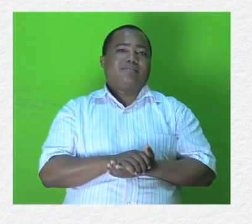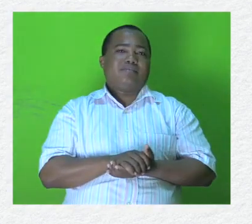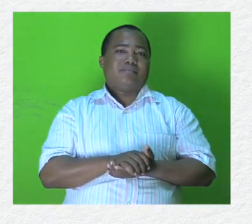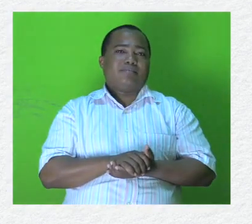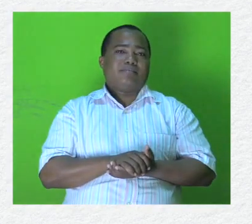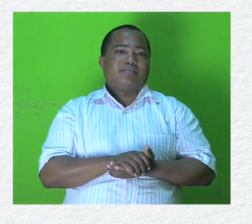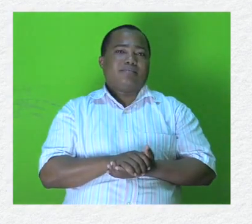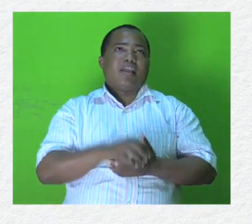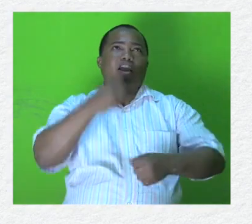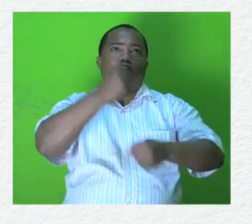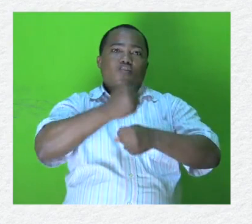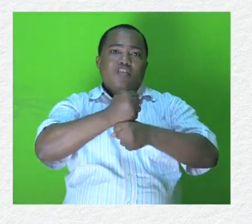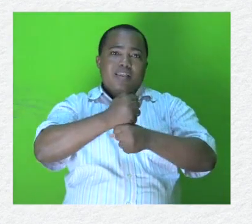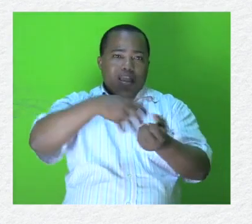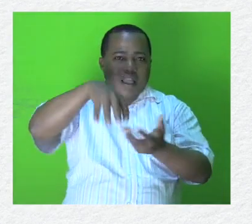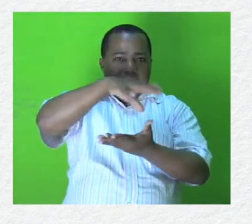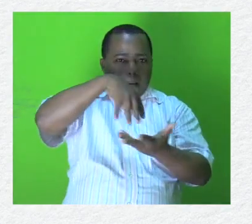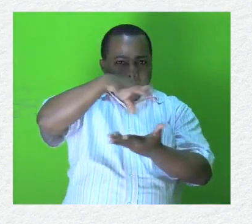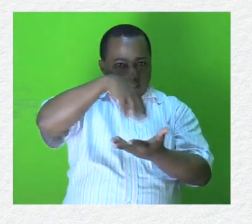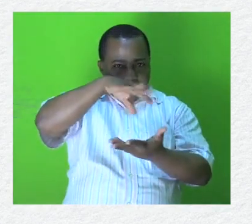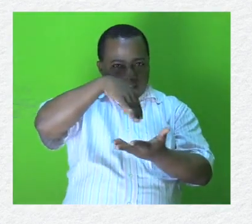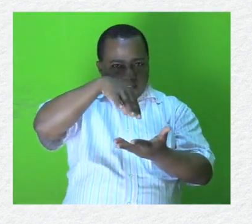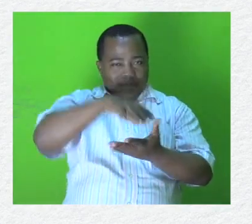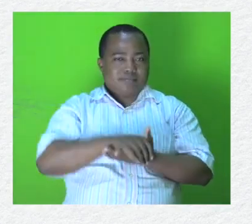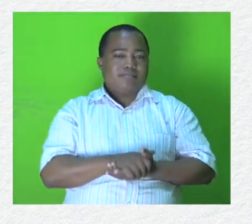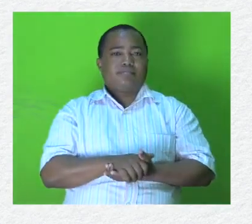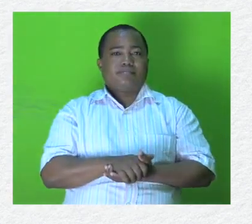water, they will form a mixture.